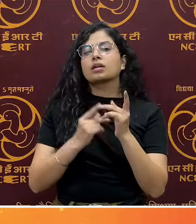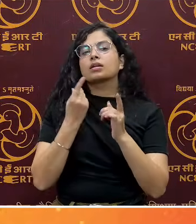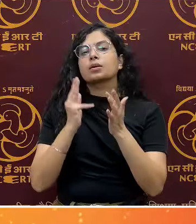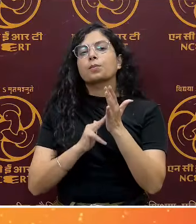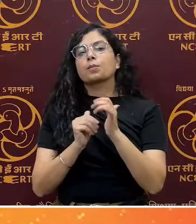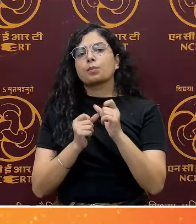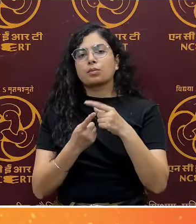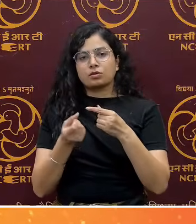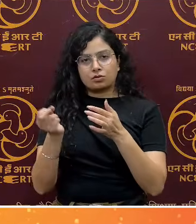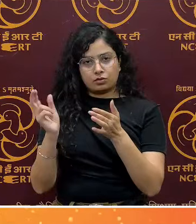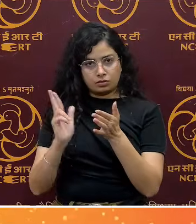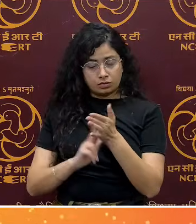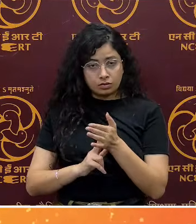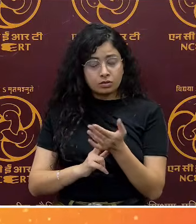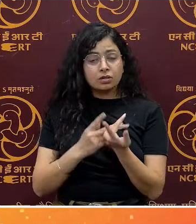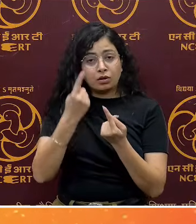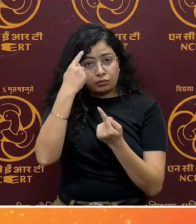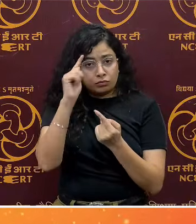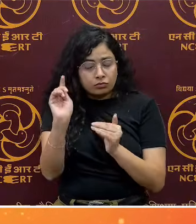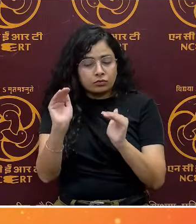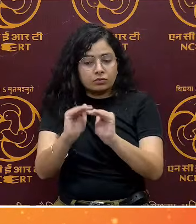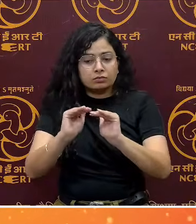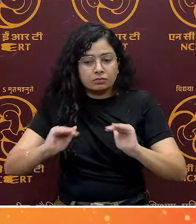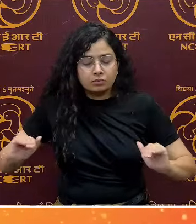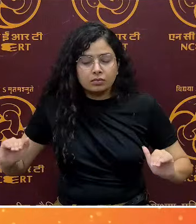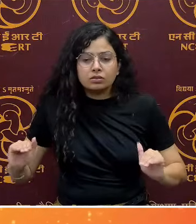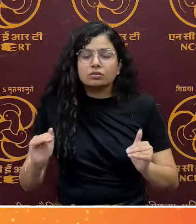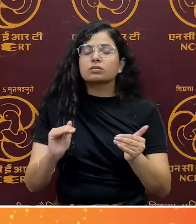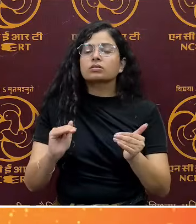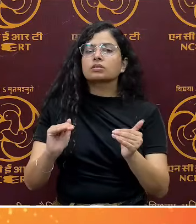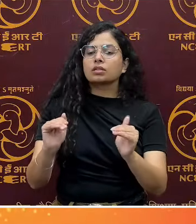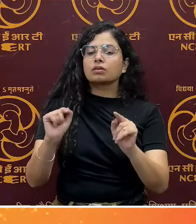who want to see step by step process of this